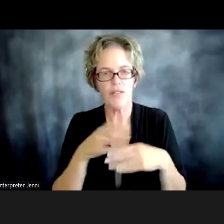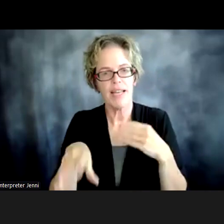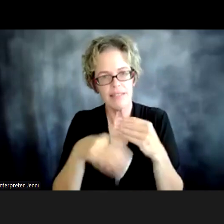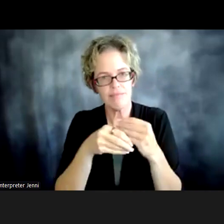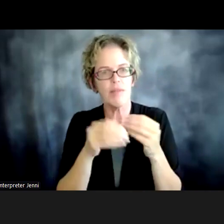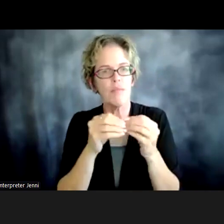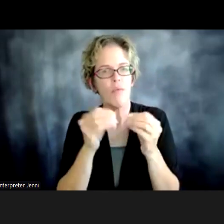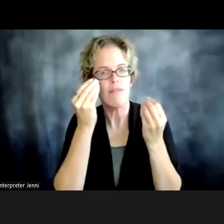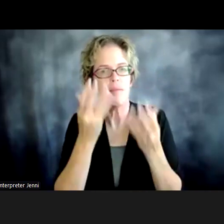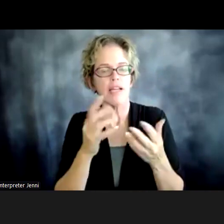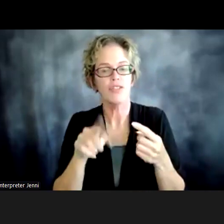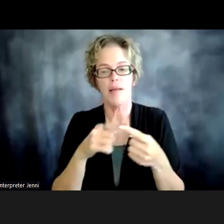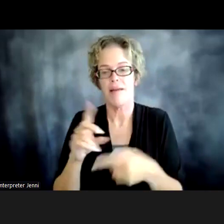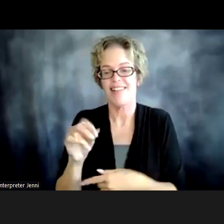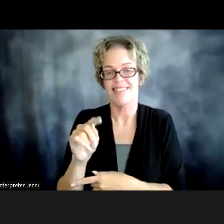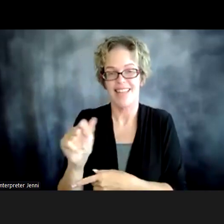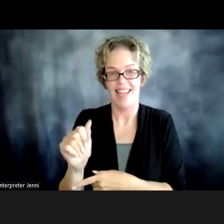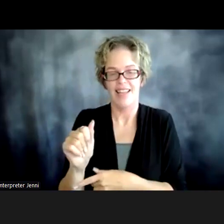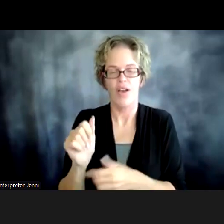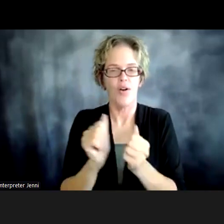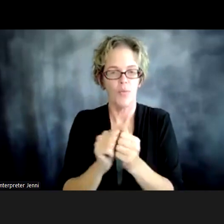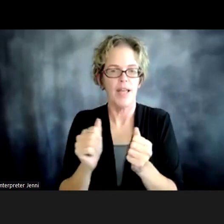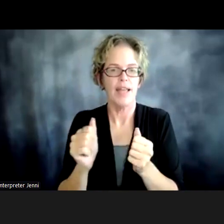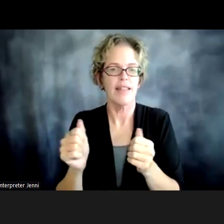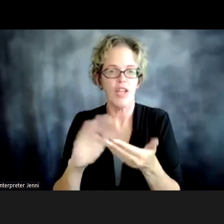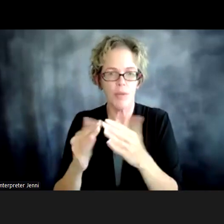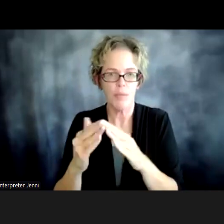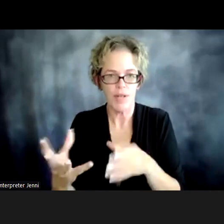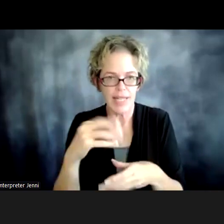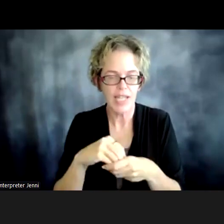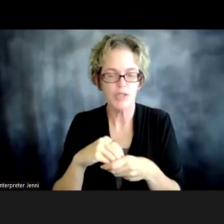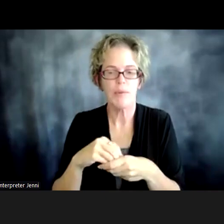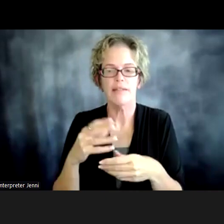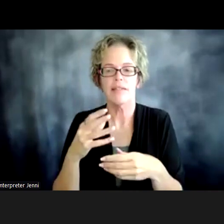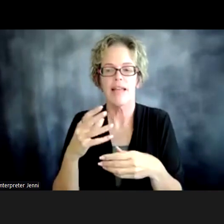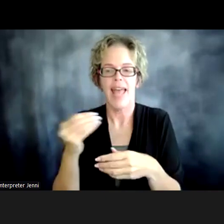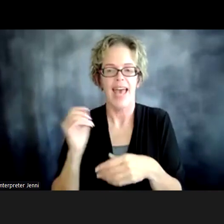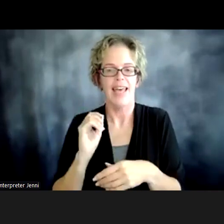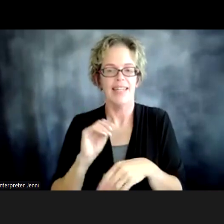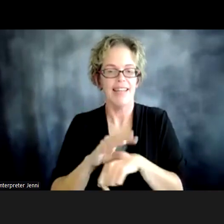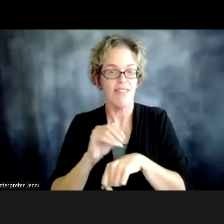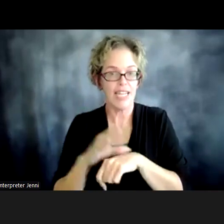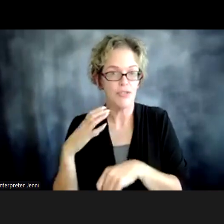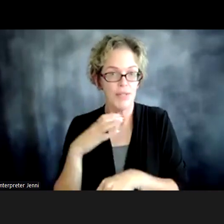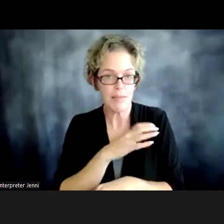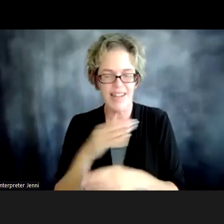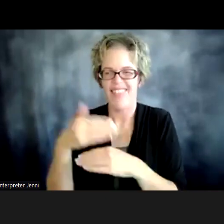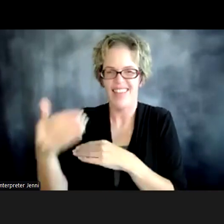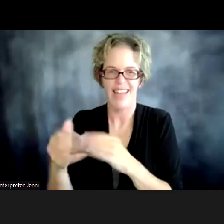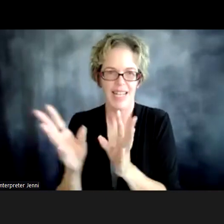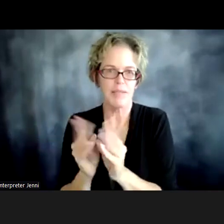information about data points with the Community Engagement Advisory Committee at our next meeting. And I